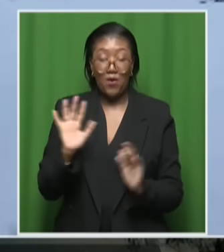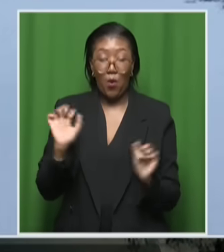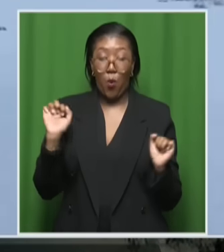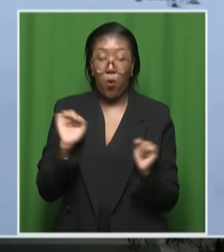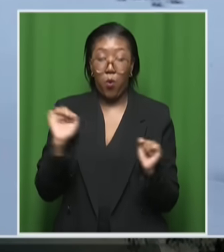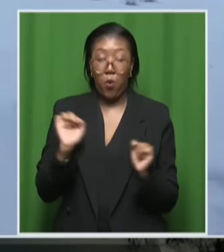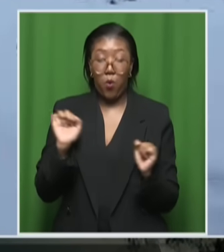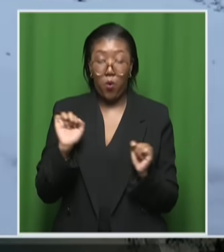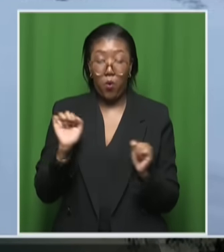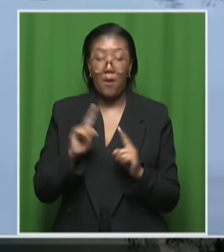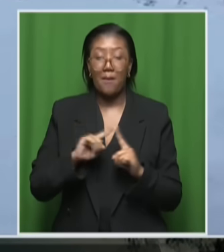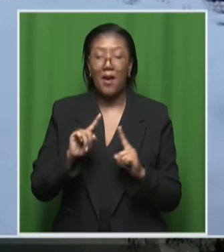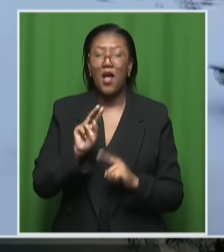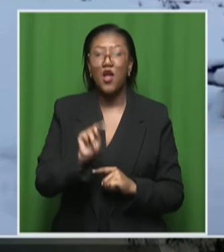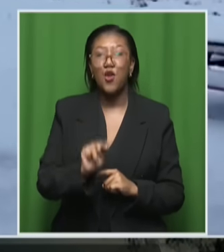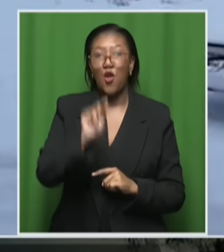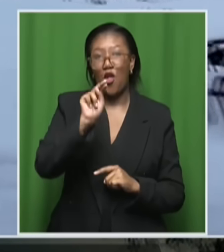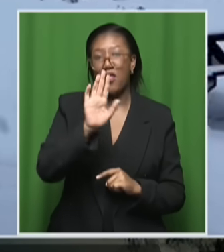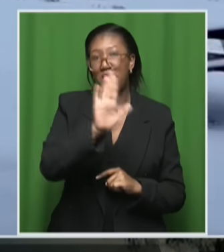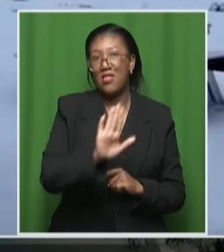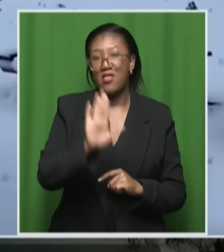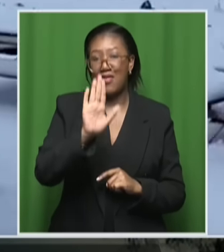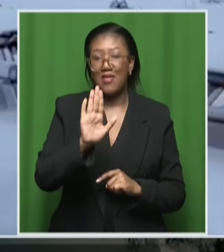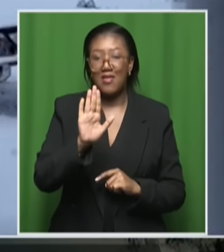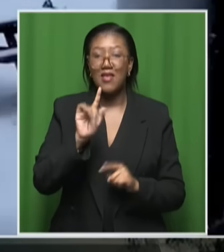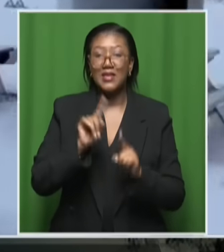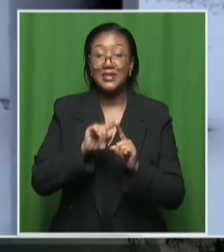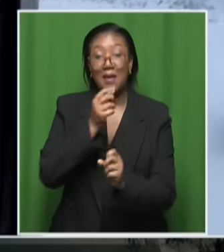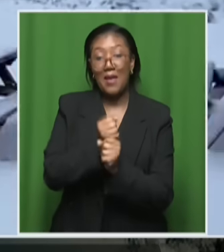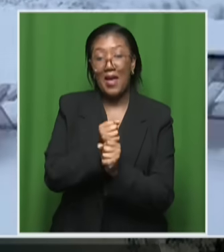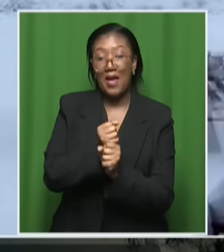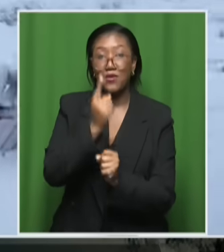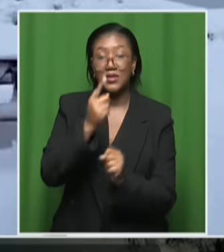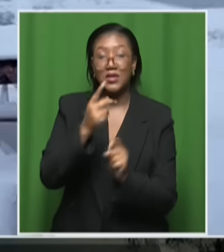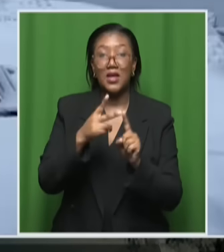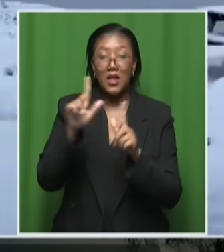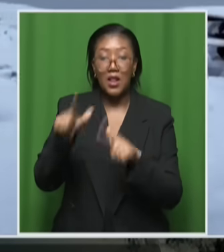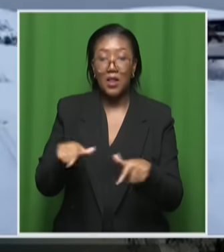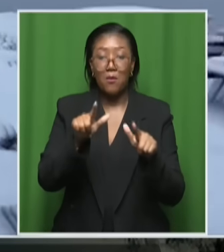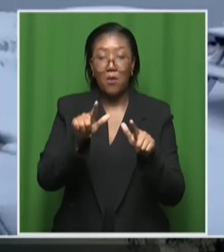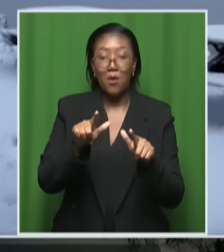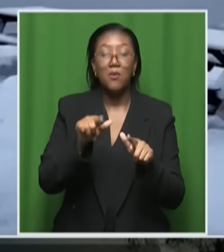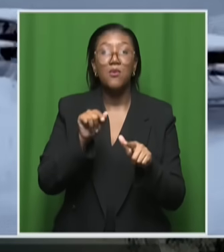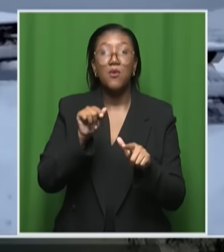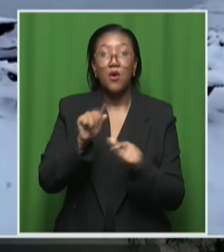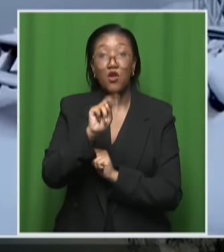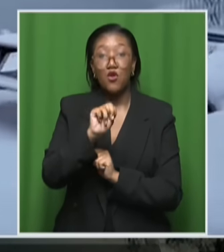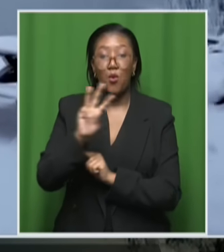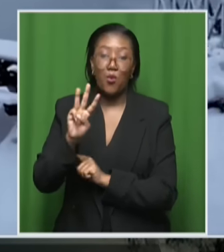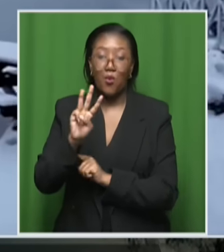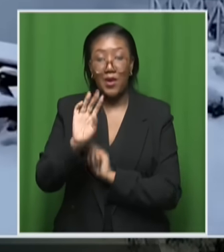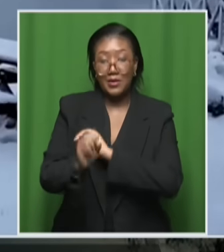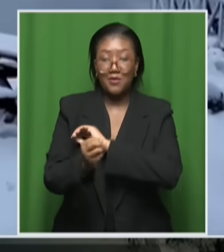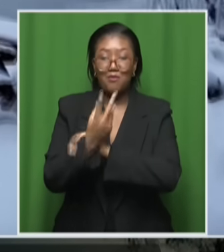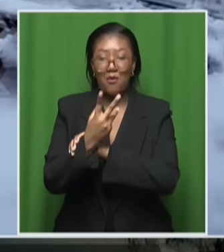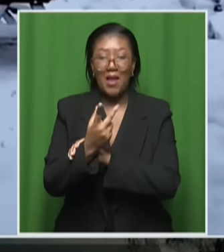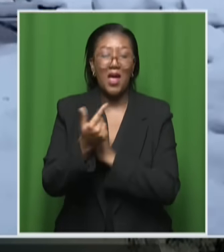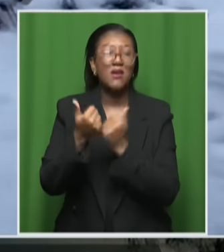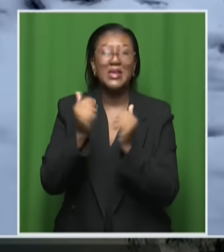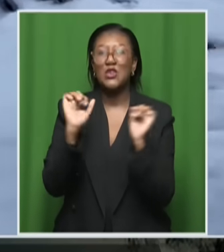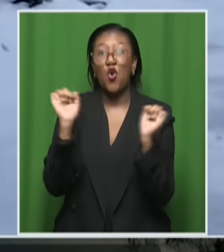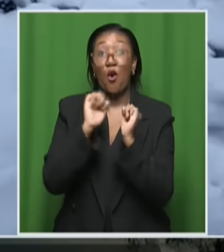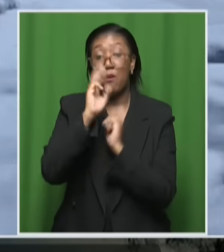northern half will not be affected. That includes Gauteng, going to Limpopo, Northwest, and again Mpumalanga. We'll start to see the